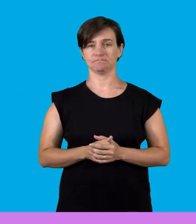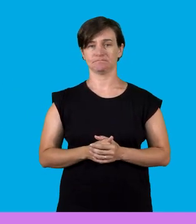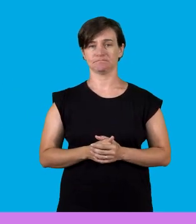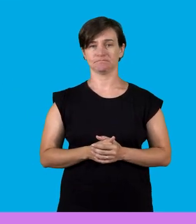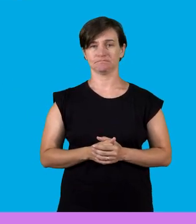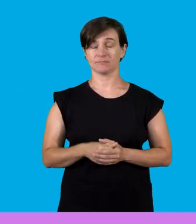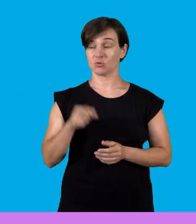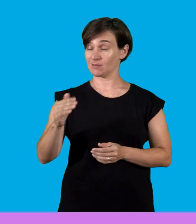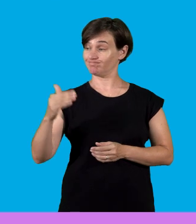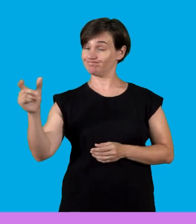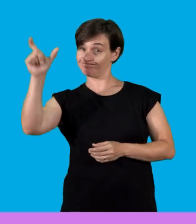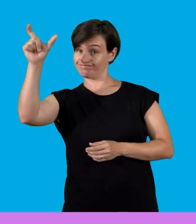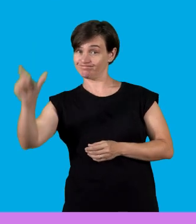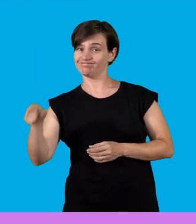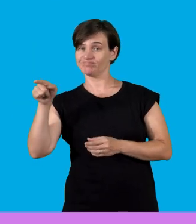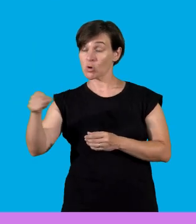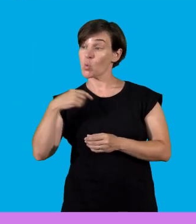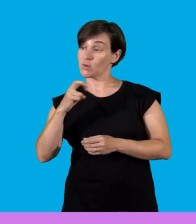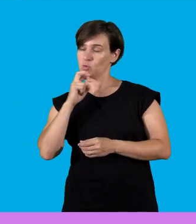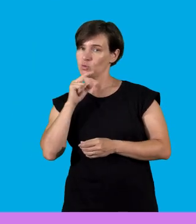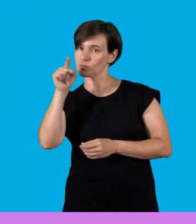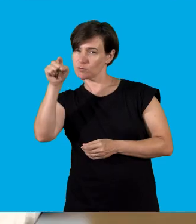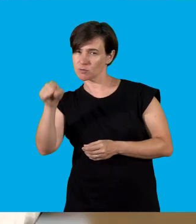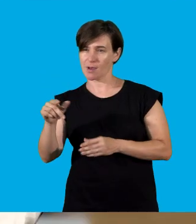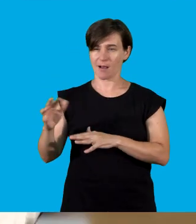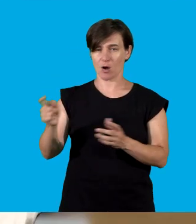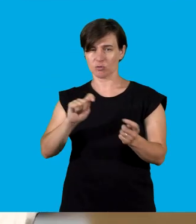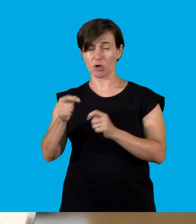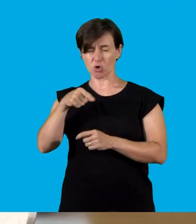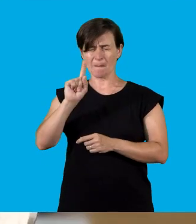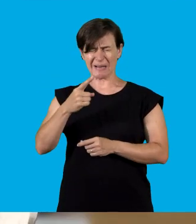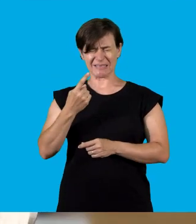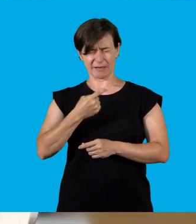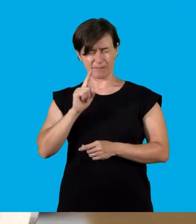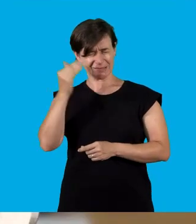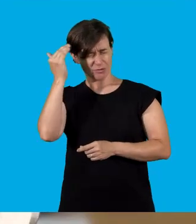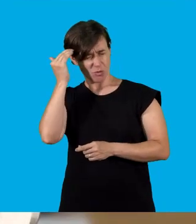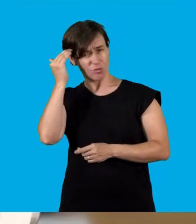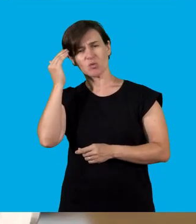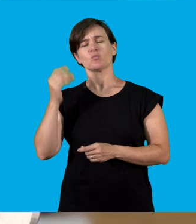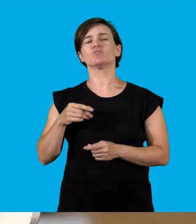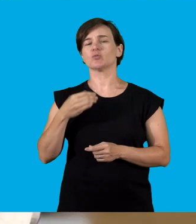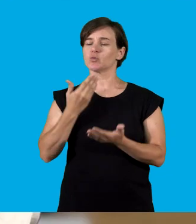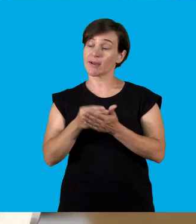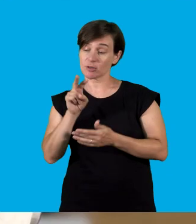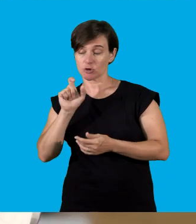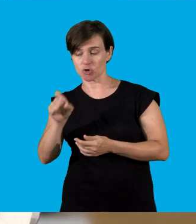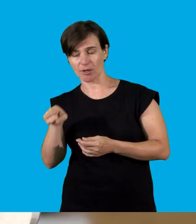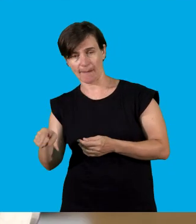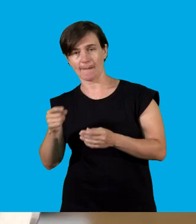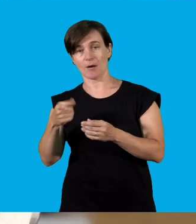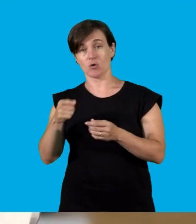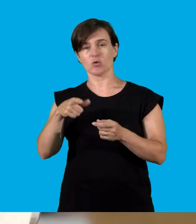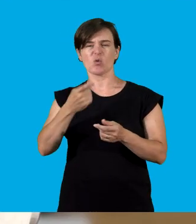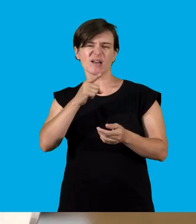again, this is what we will be using. You don't need to know it off by heart. You can always find